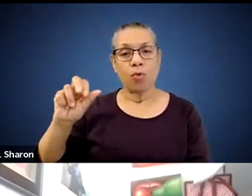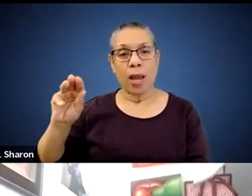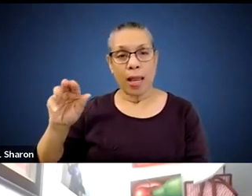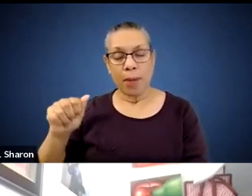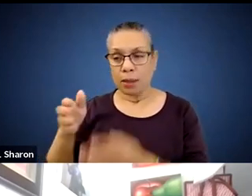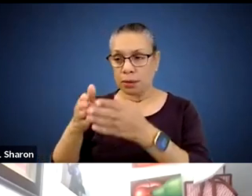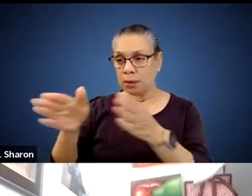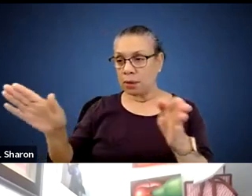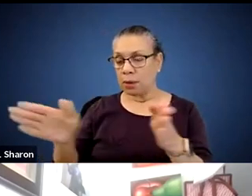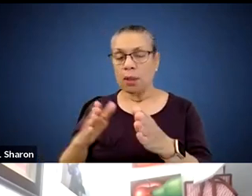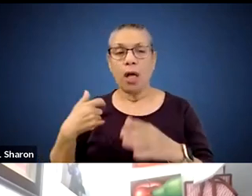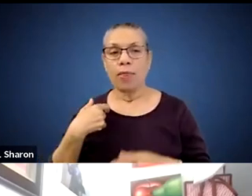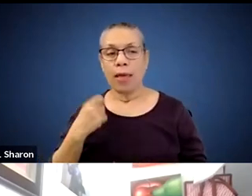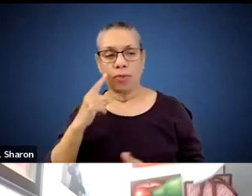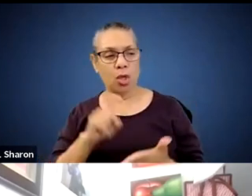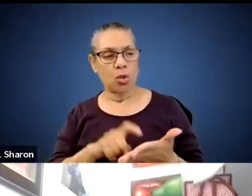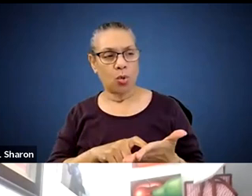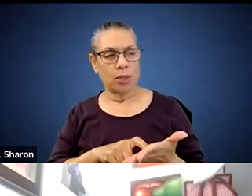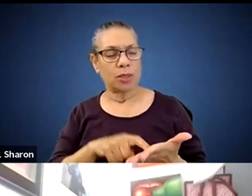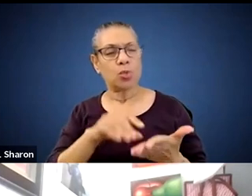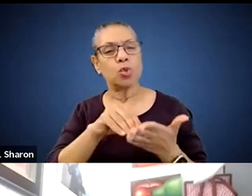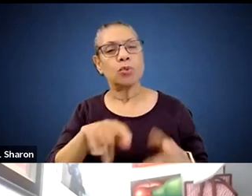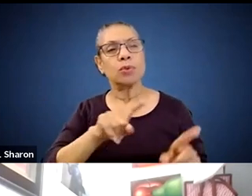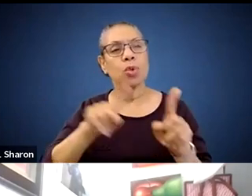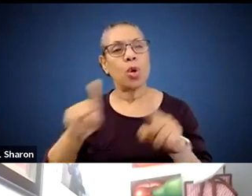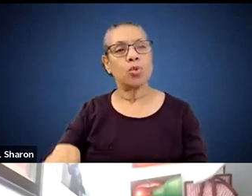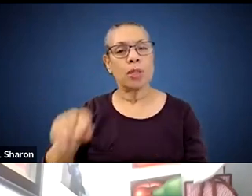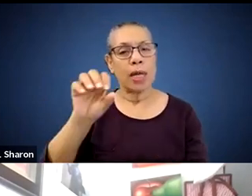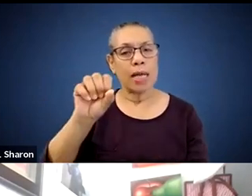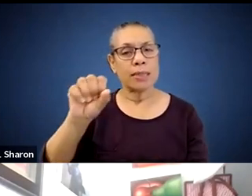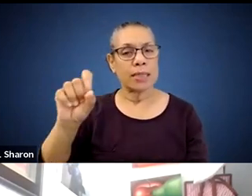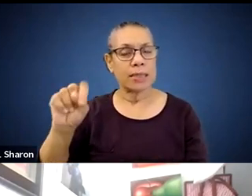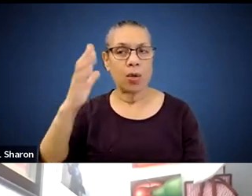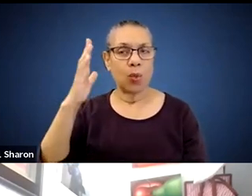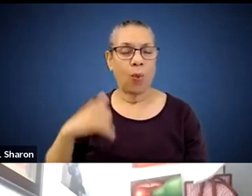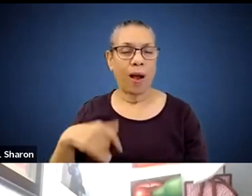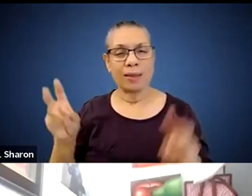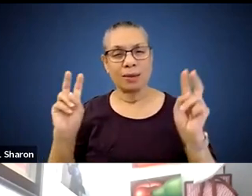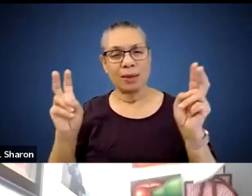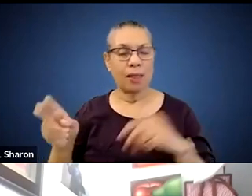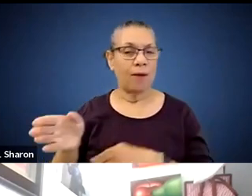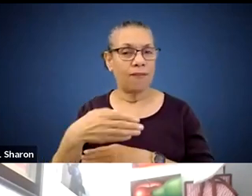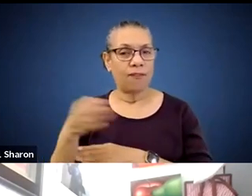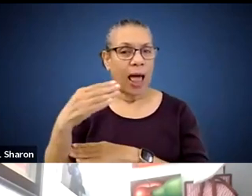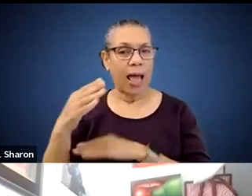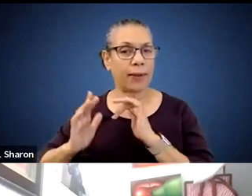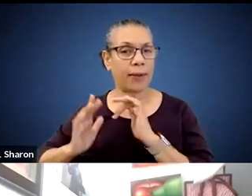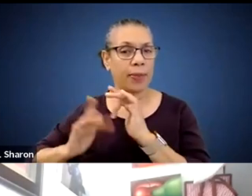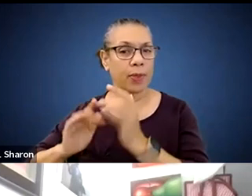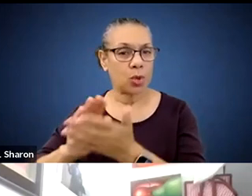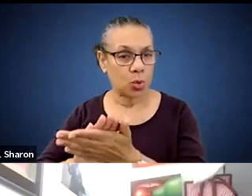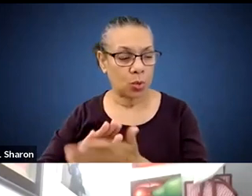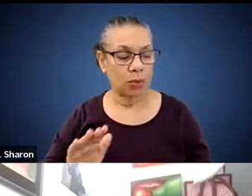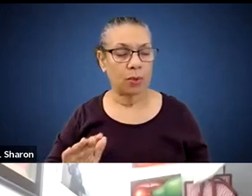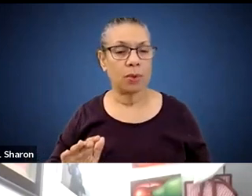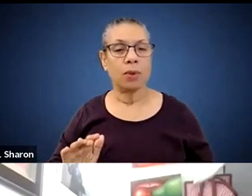calling out like when a student gets referred to SST because of that kind of flag of chronic absenteeism then there's like a process